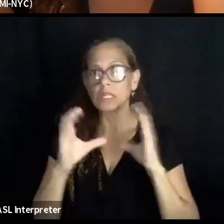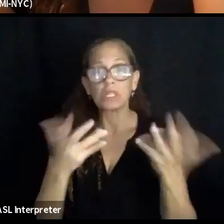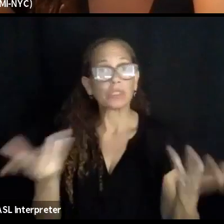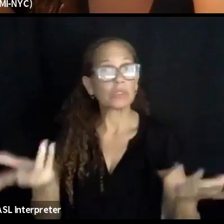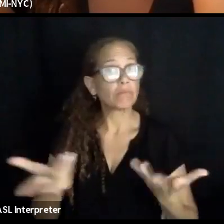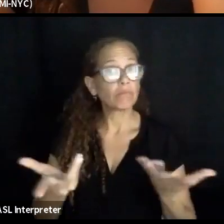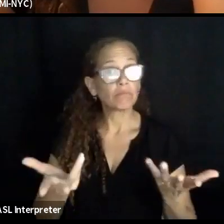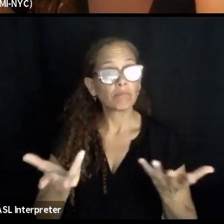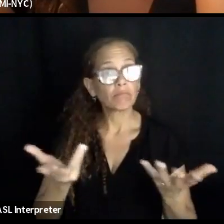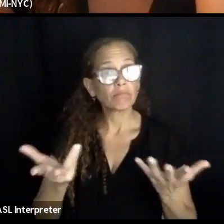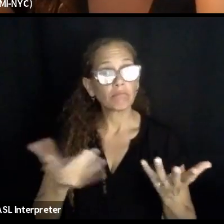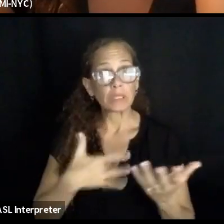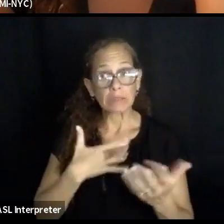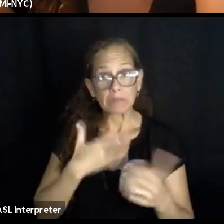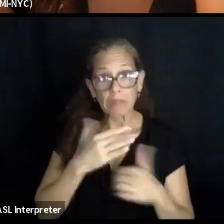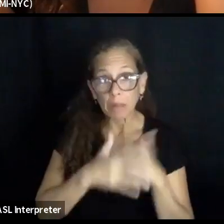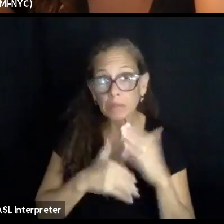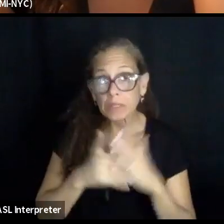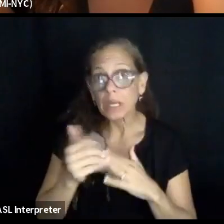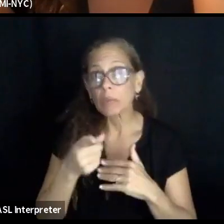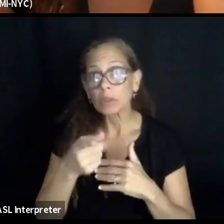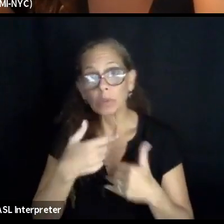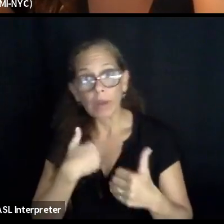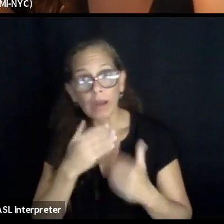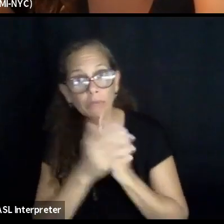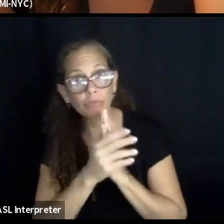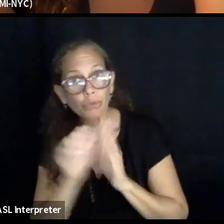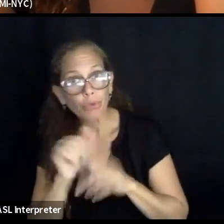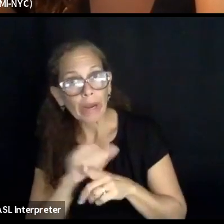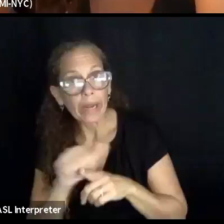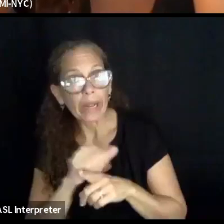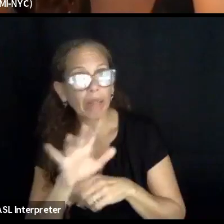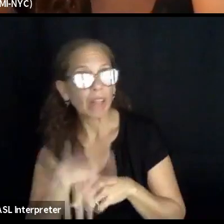comfortable with us? To what degree have you had training in this or knowledge about it?